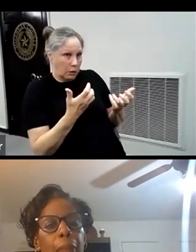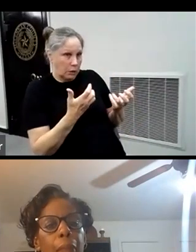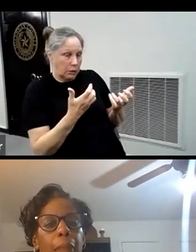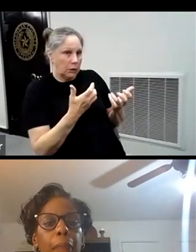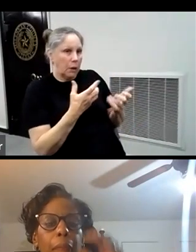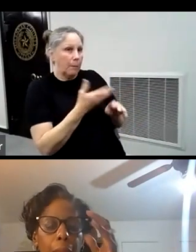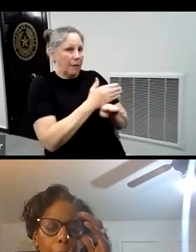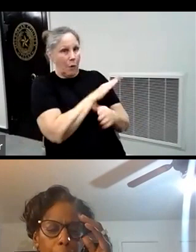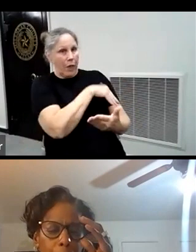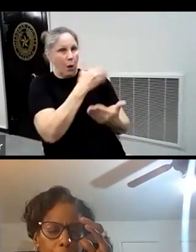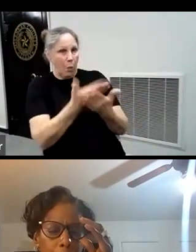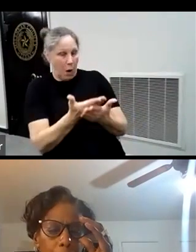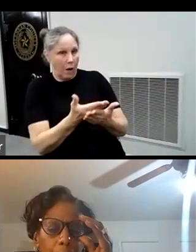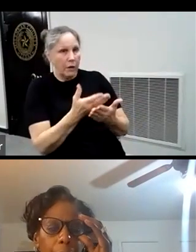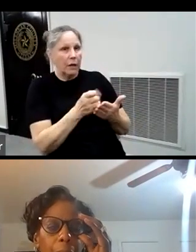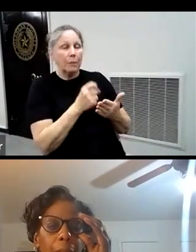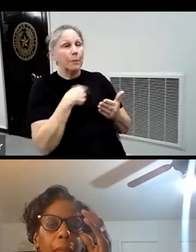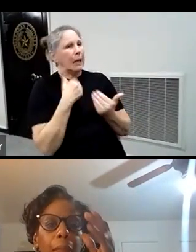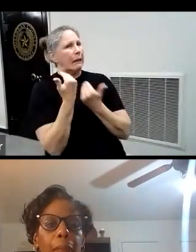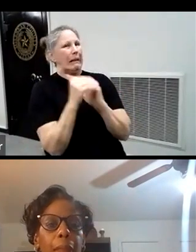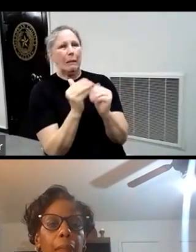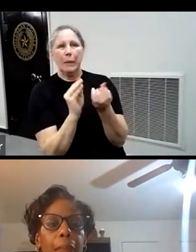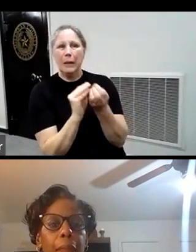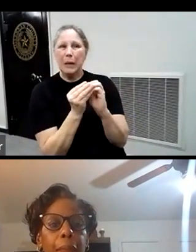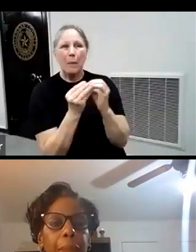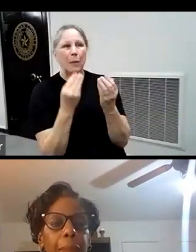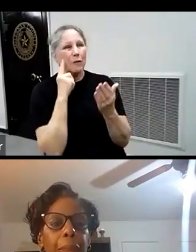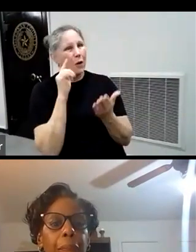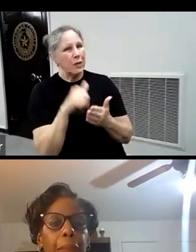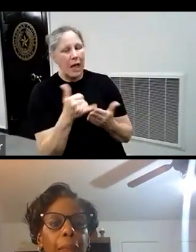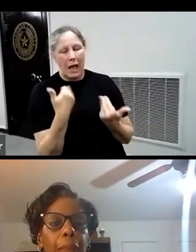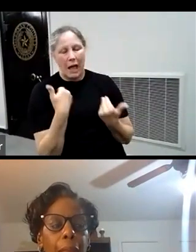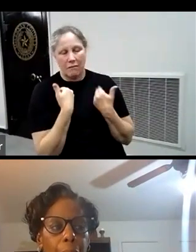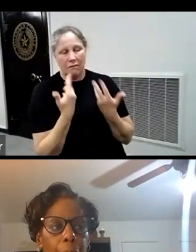there was a limited supply that we were able to get.